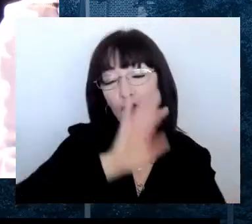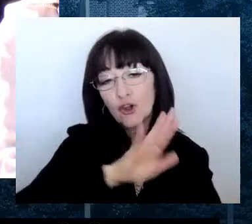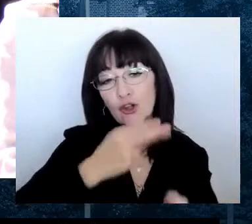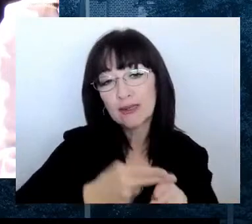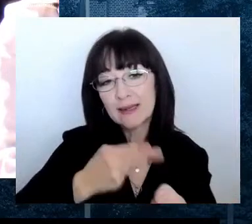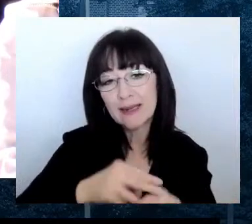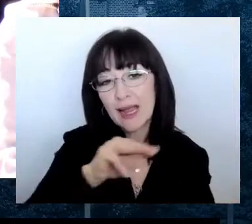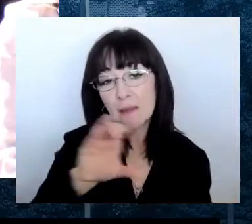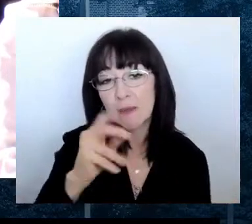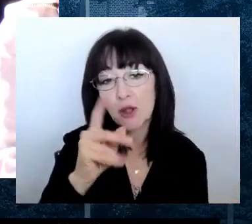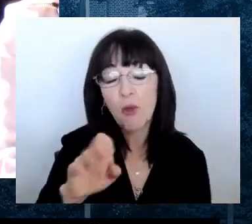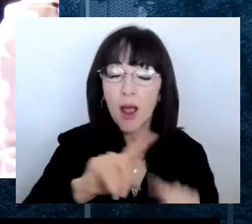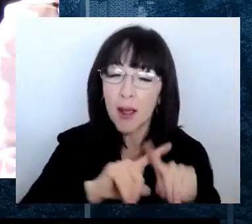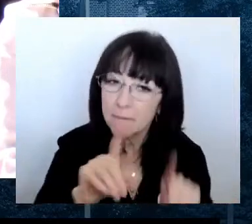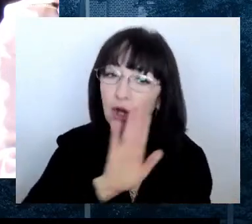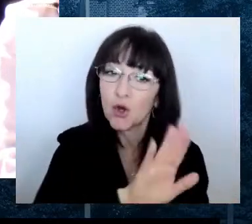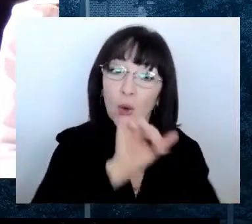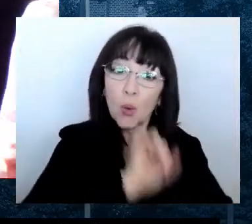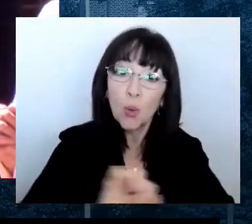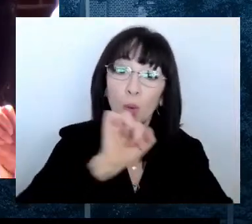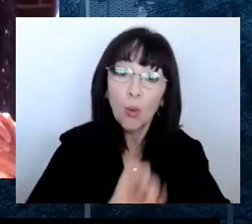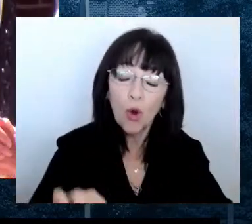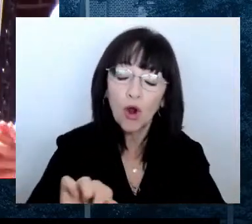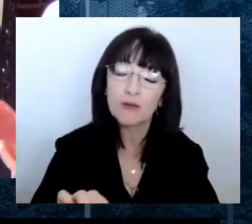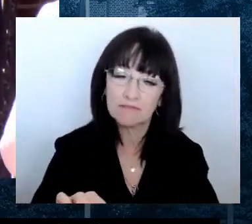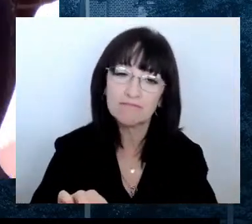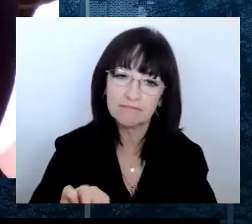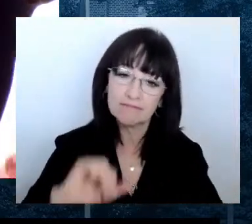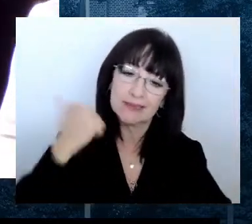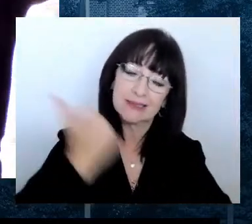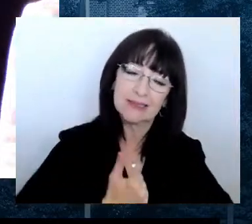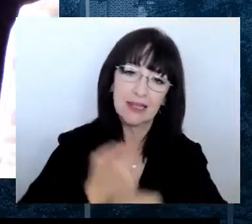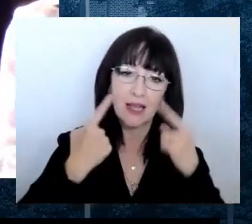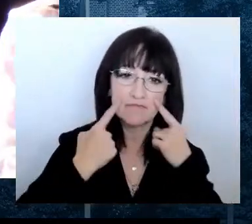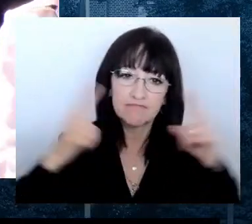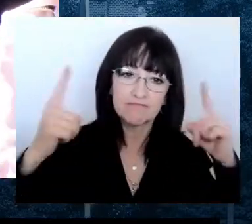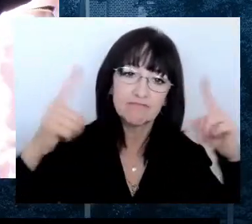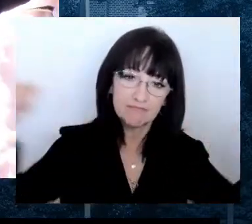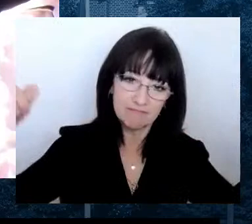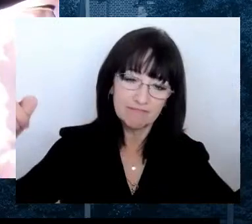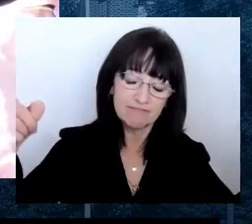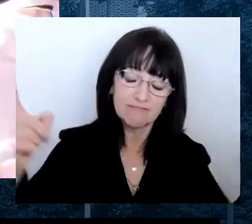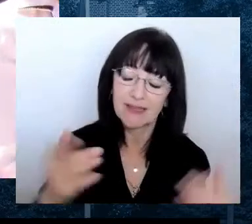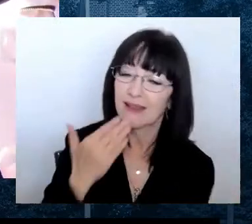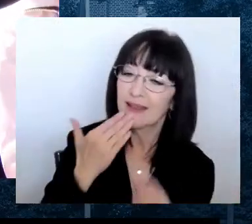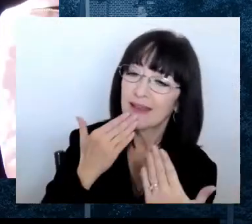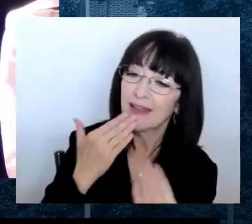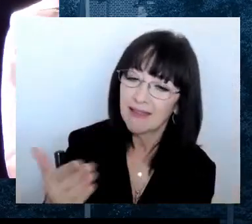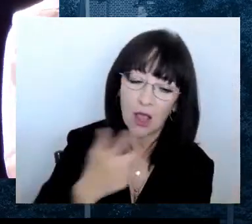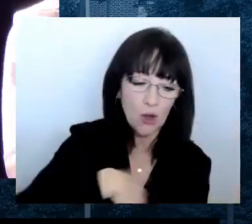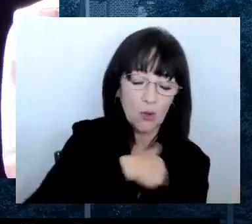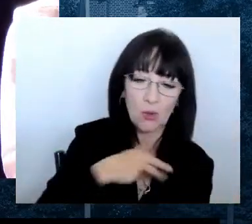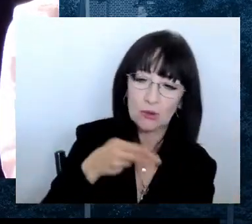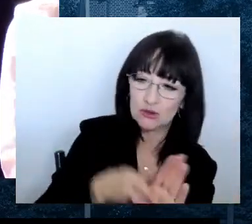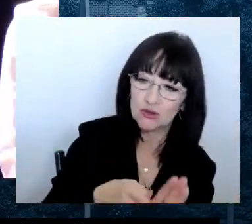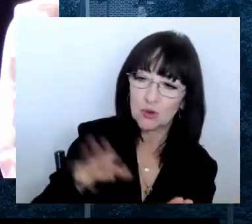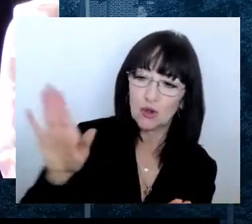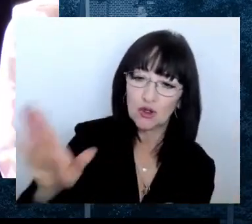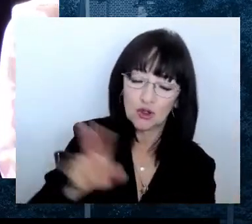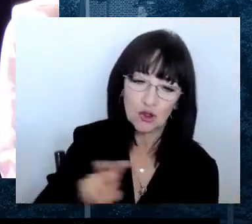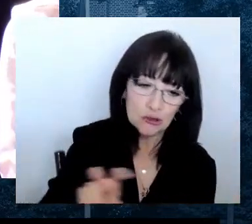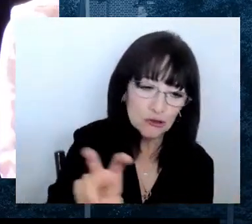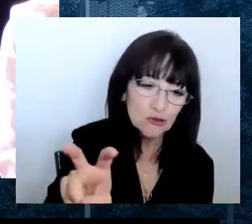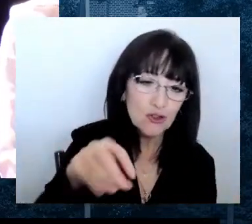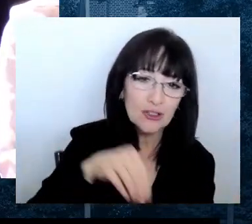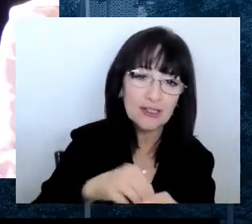of her dedication. Sarah, thank you so much for showing us the way and letting us be part of your journey. Thank you all for being here. Governor Carney, thank you so much